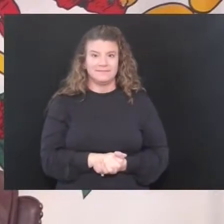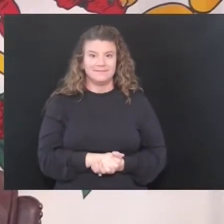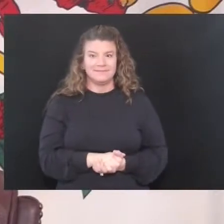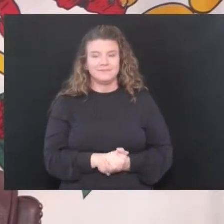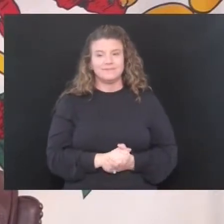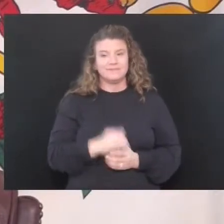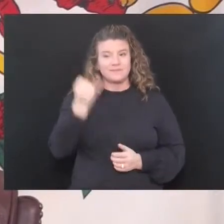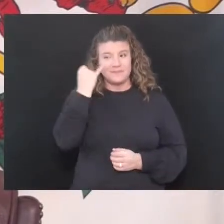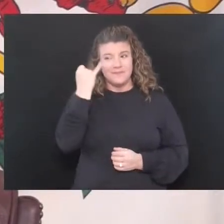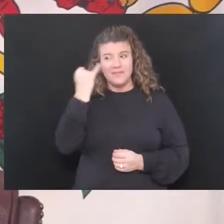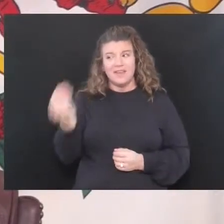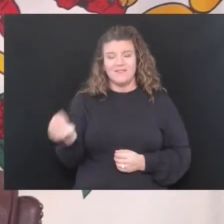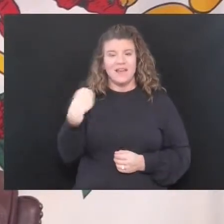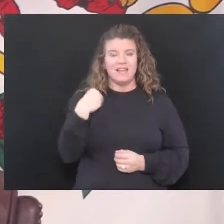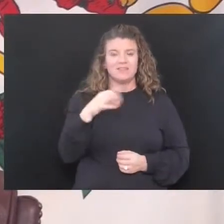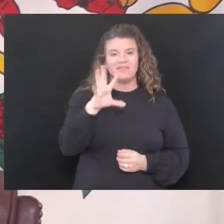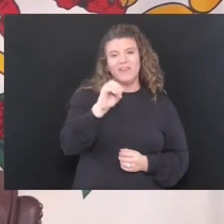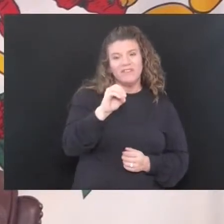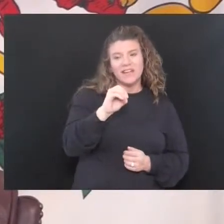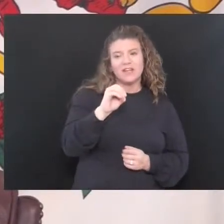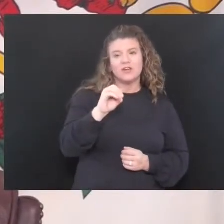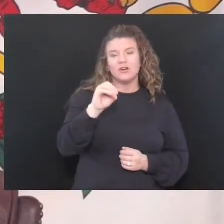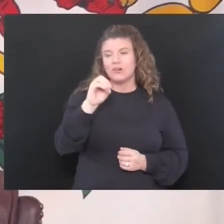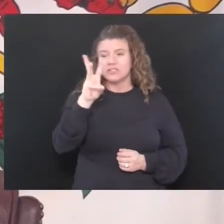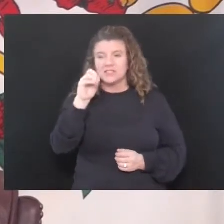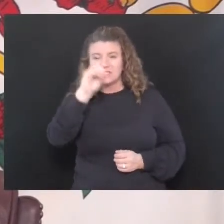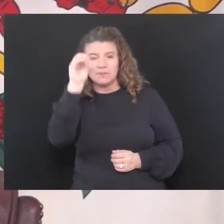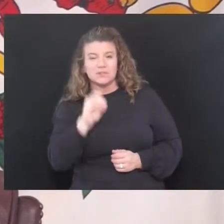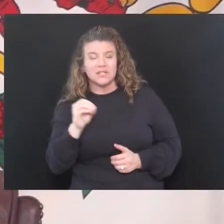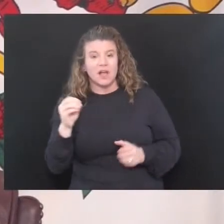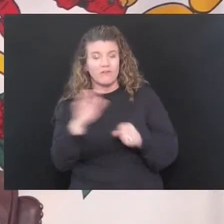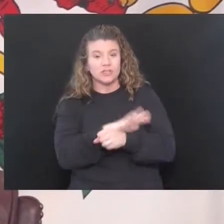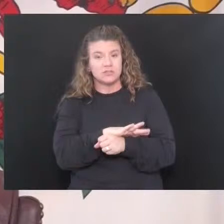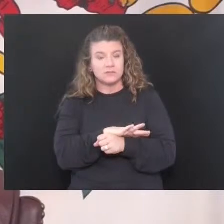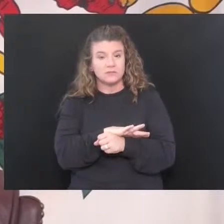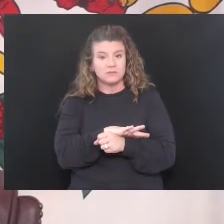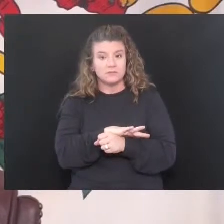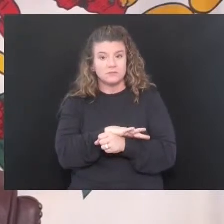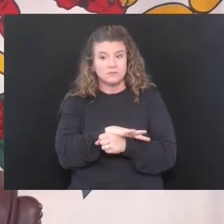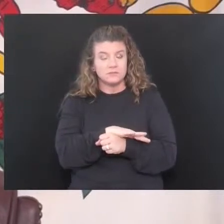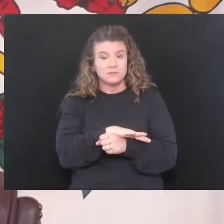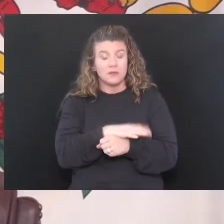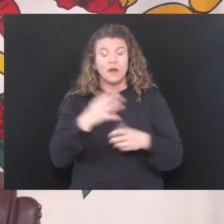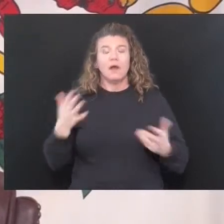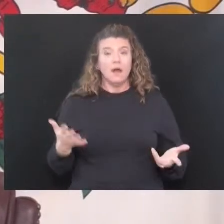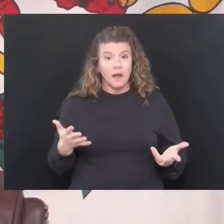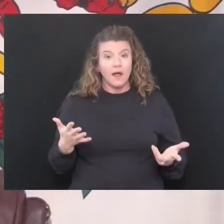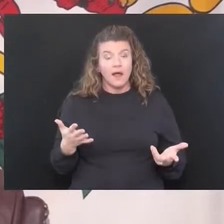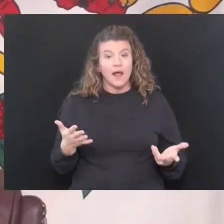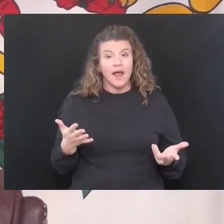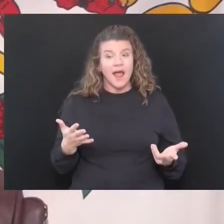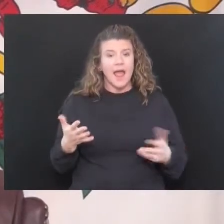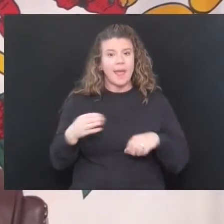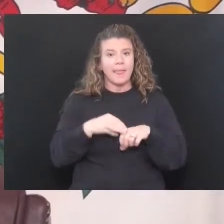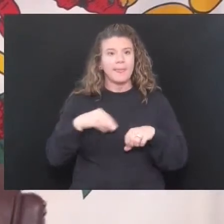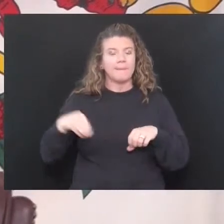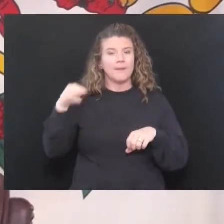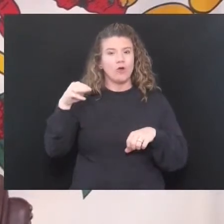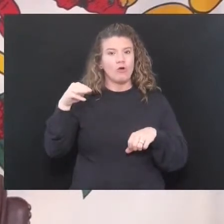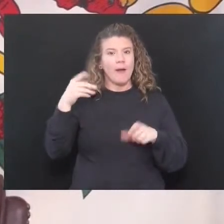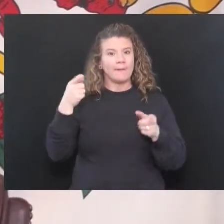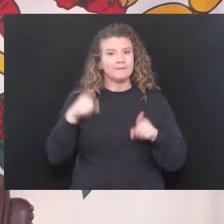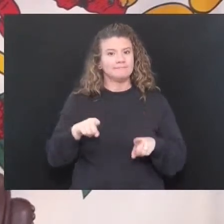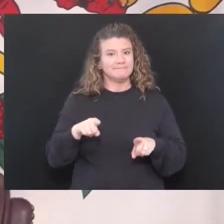gives us 50 or maybe 60% coverage. And then lo and behold, the miracle of